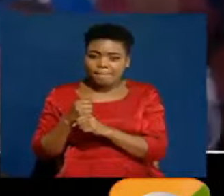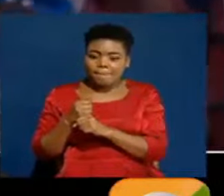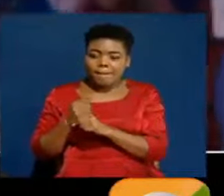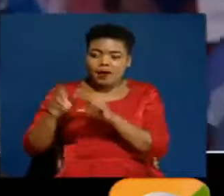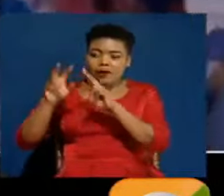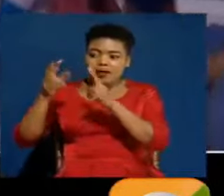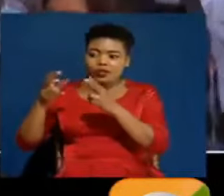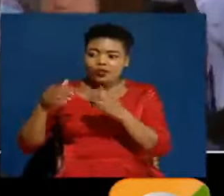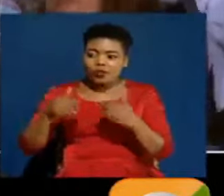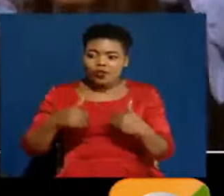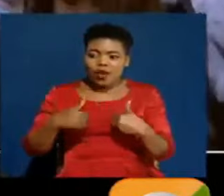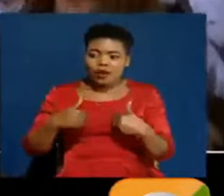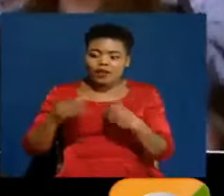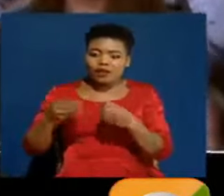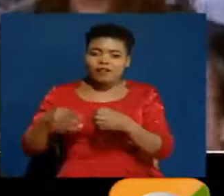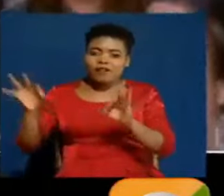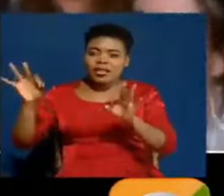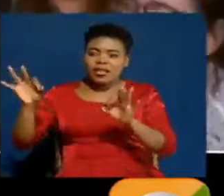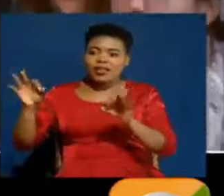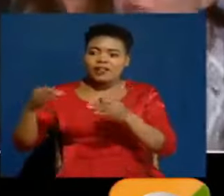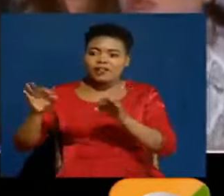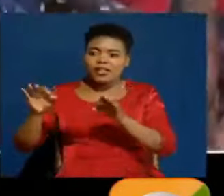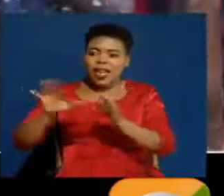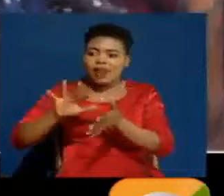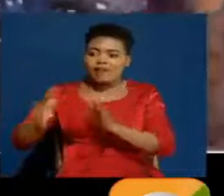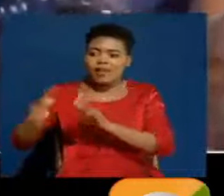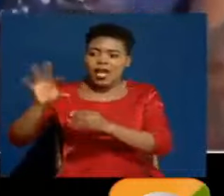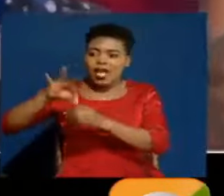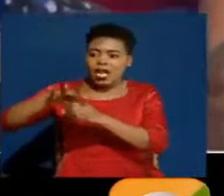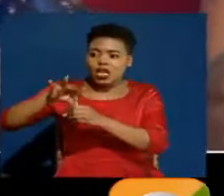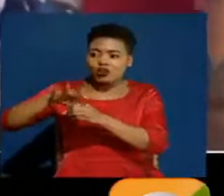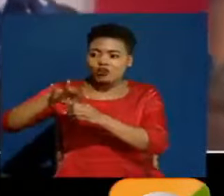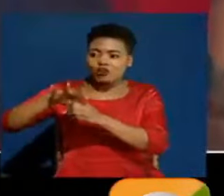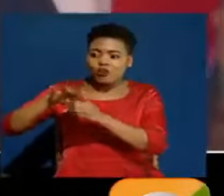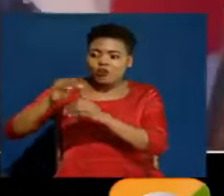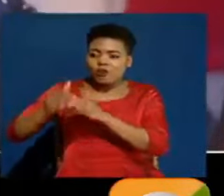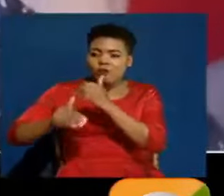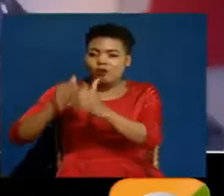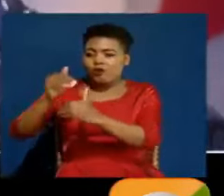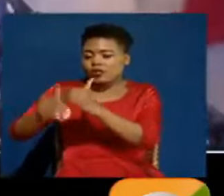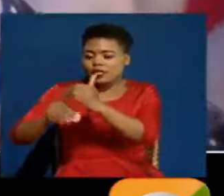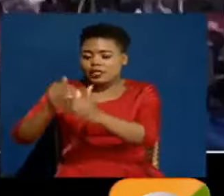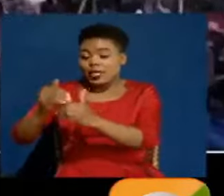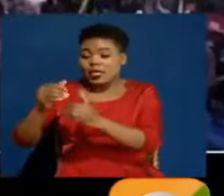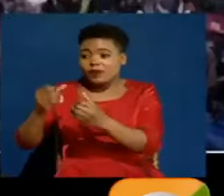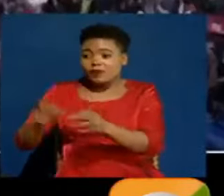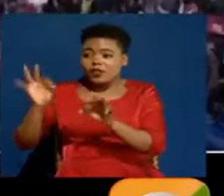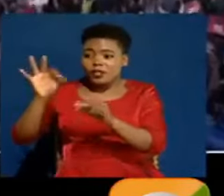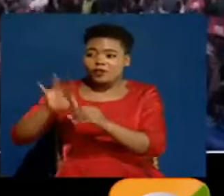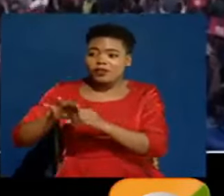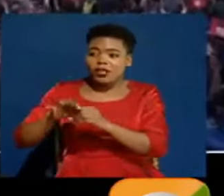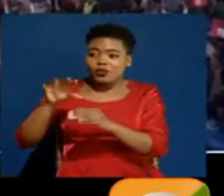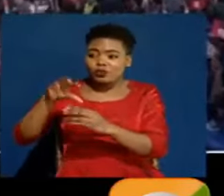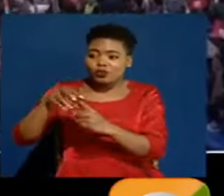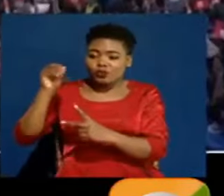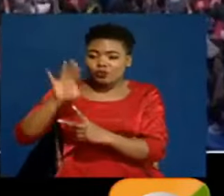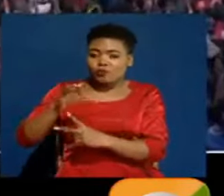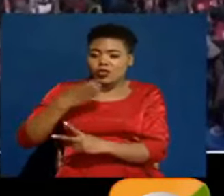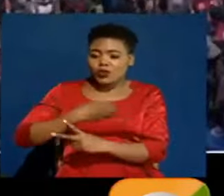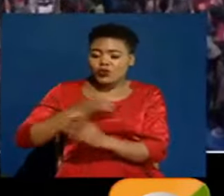issue of having free and fair competitive process in an election to choose our public